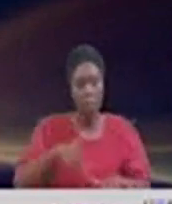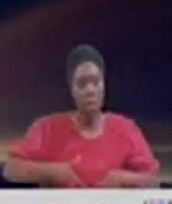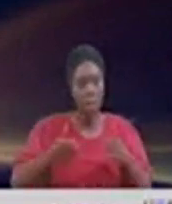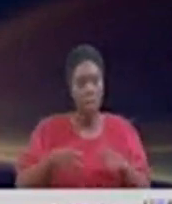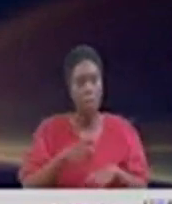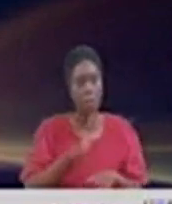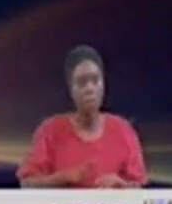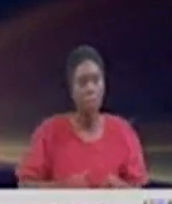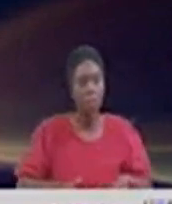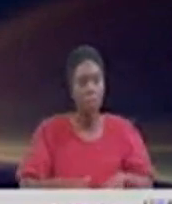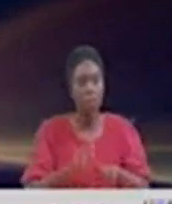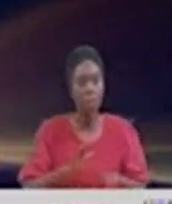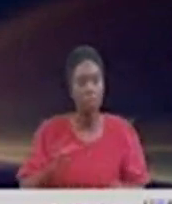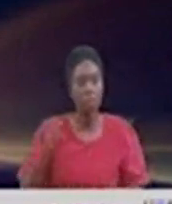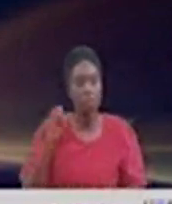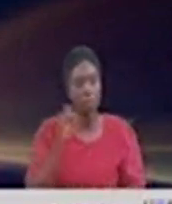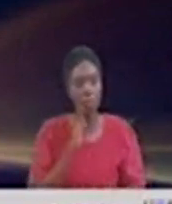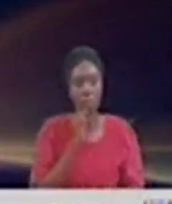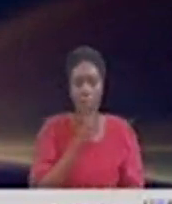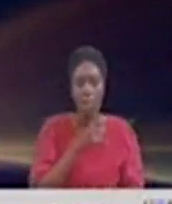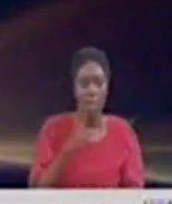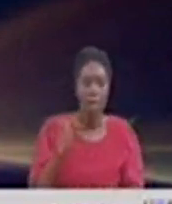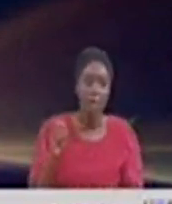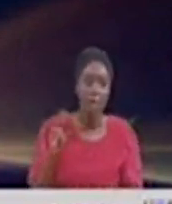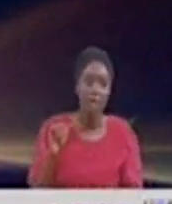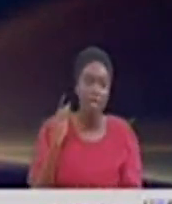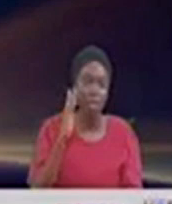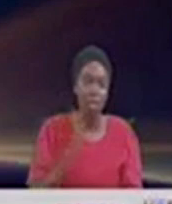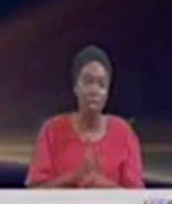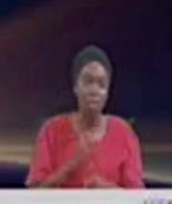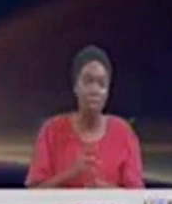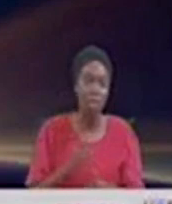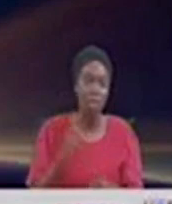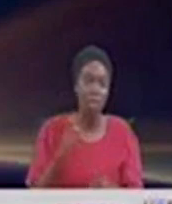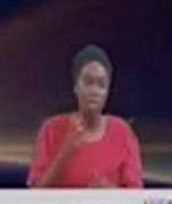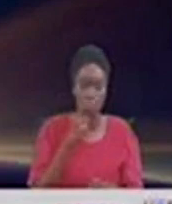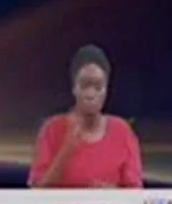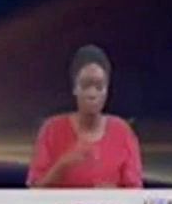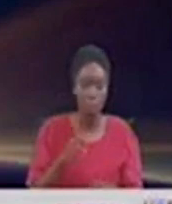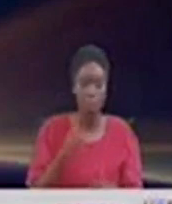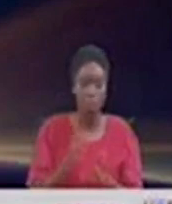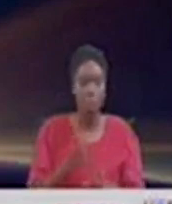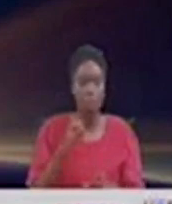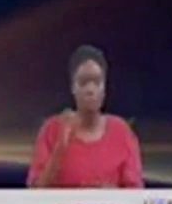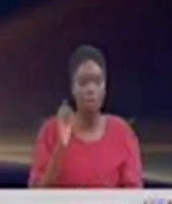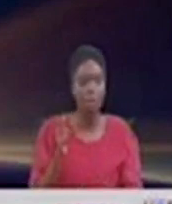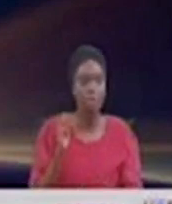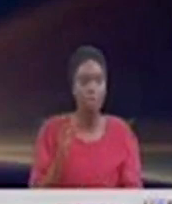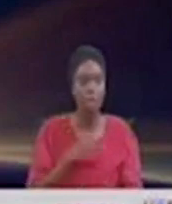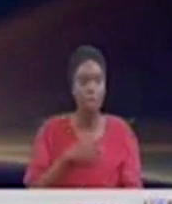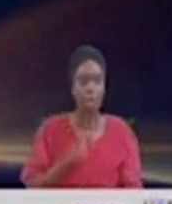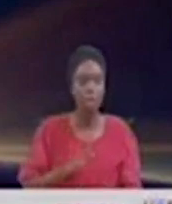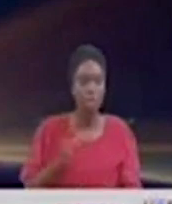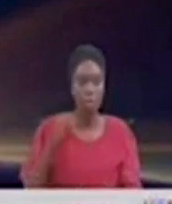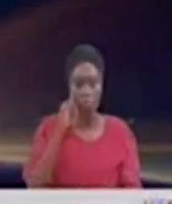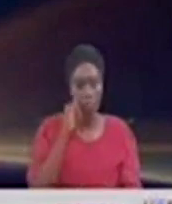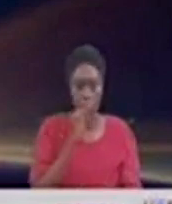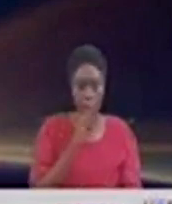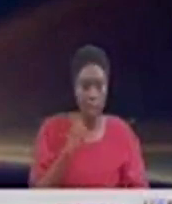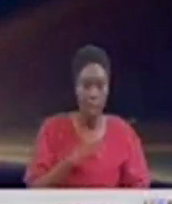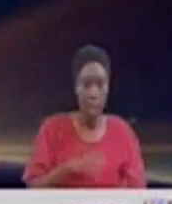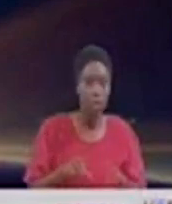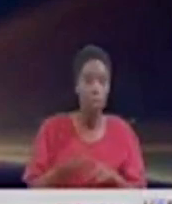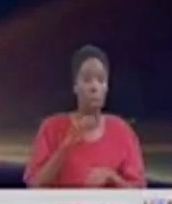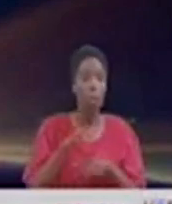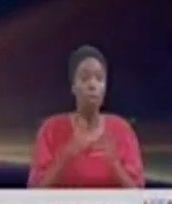the children of Israel. And the Levites shall keep the charge of the tabernacle of testimony. And the children of Israel did according